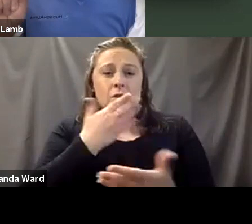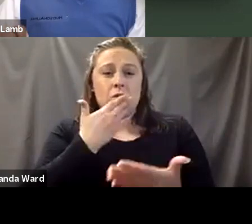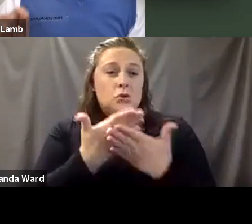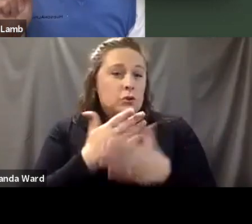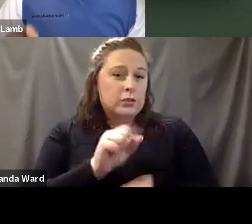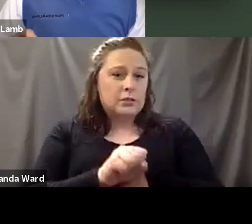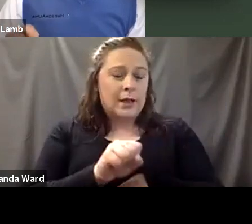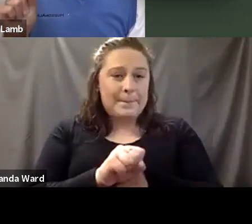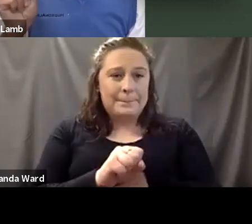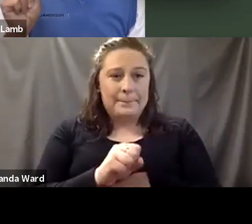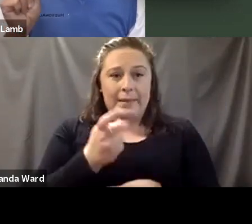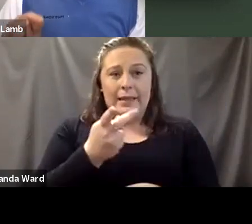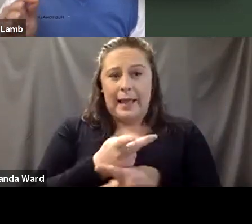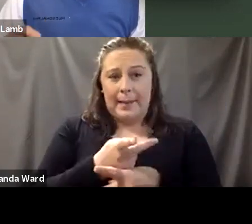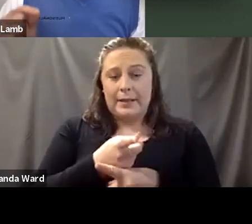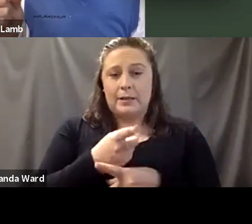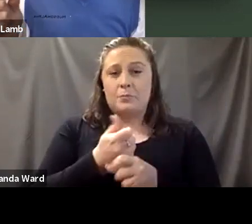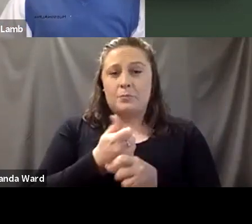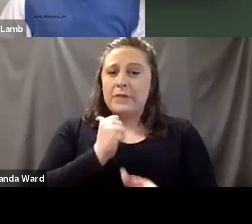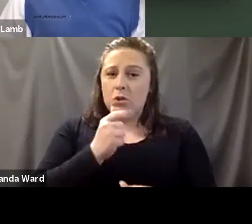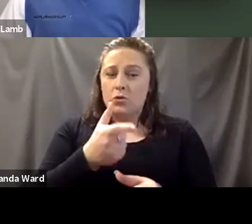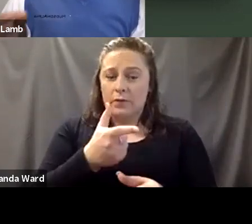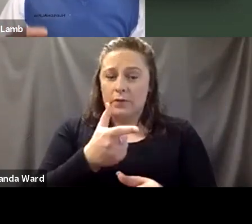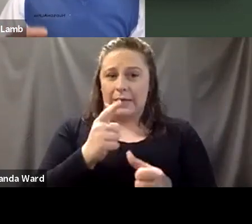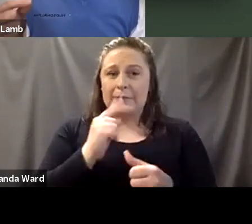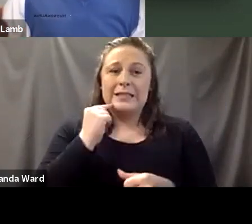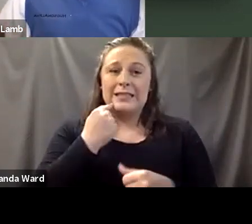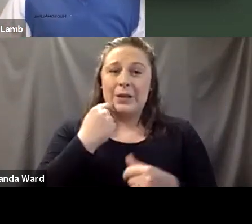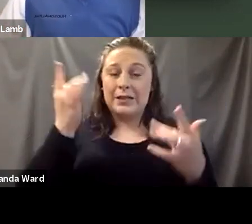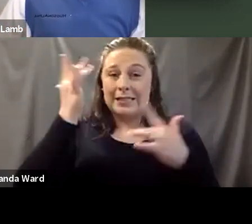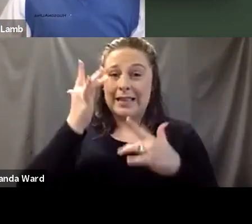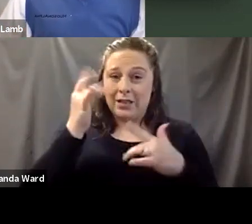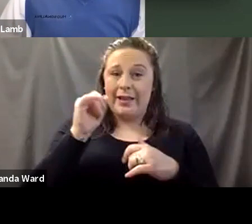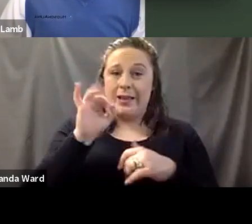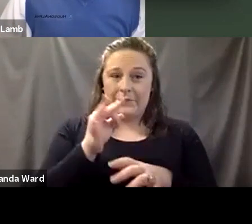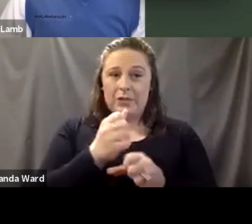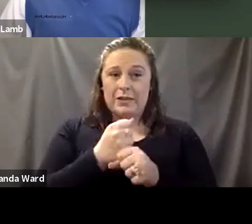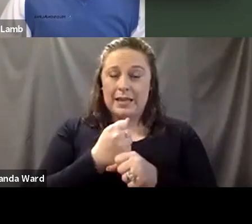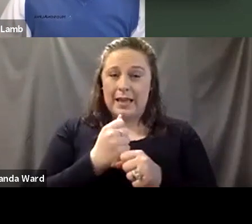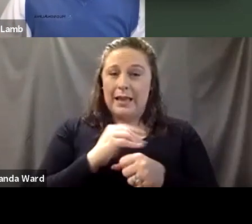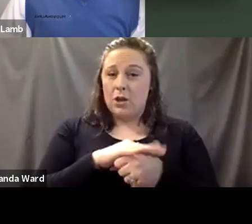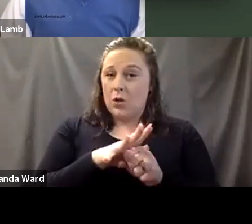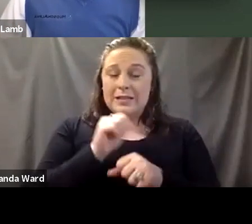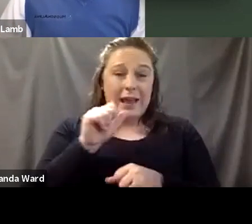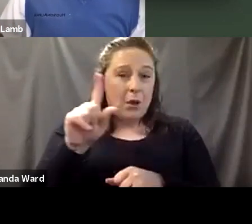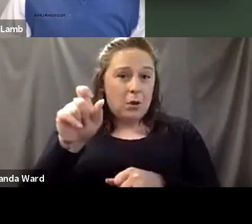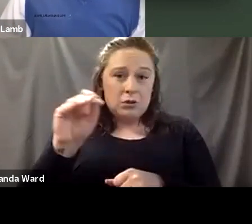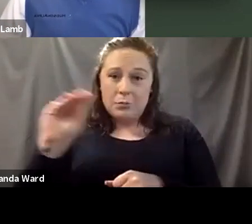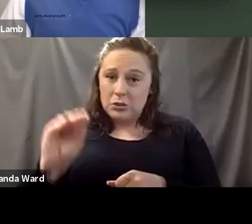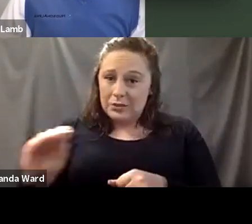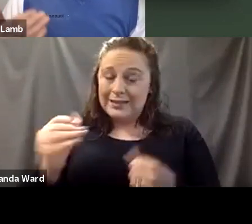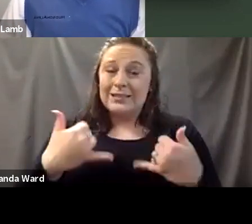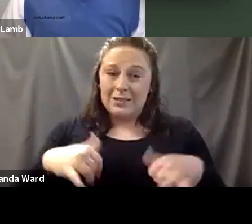at keeping you from getting seriously ill if you get COVID. Now, it's not 100%. There are still people that